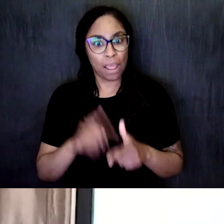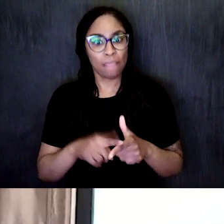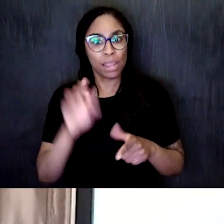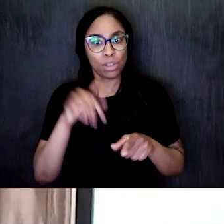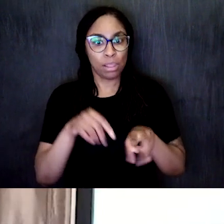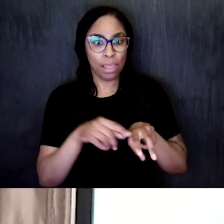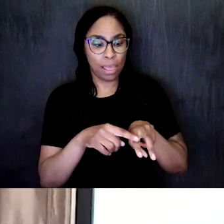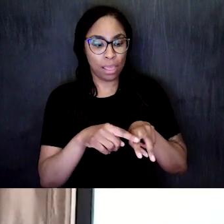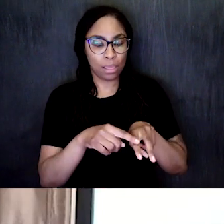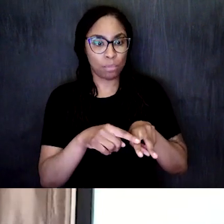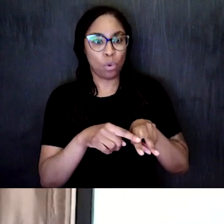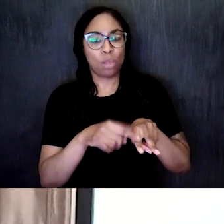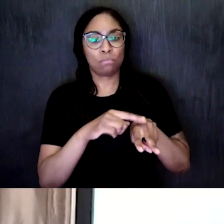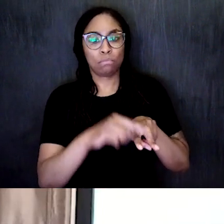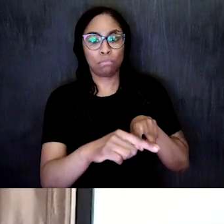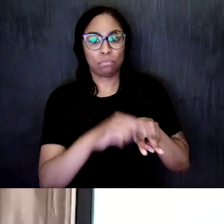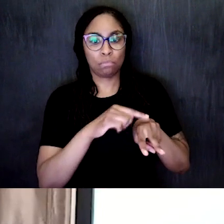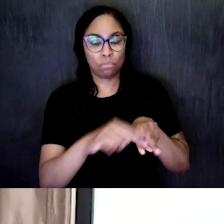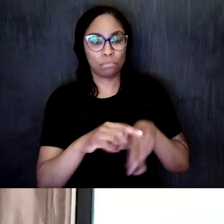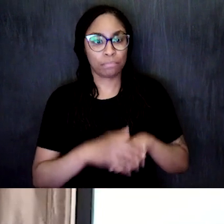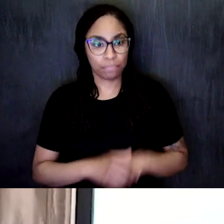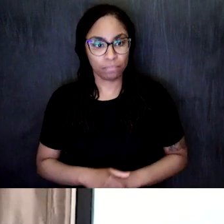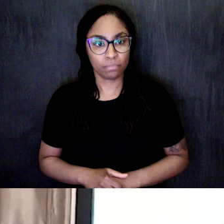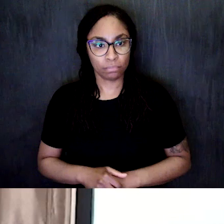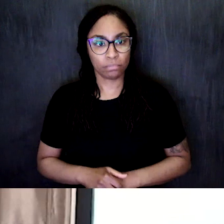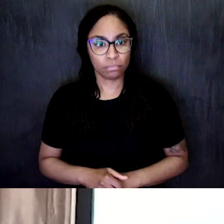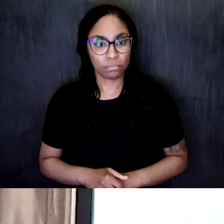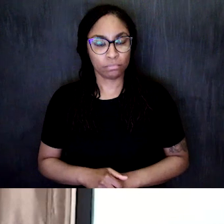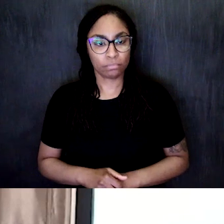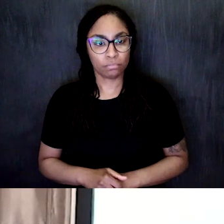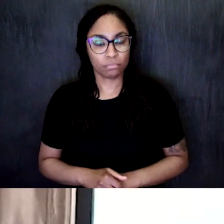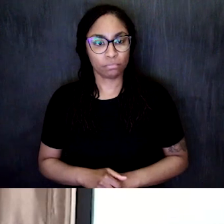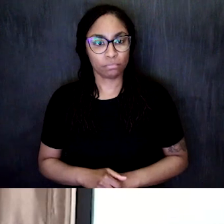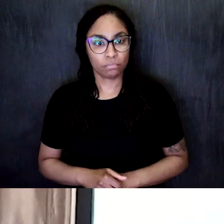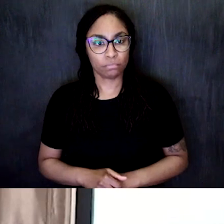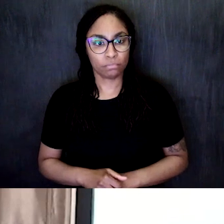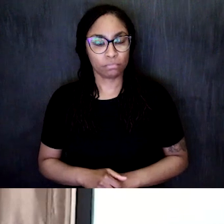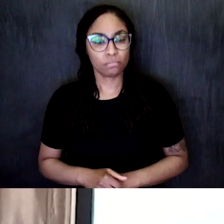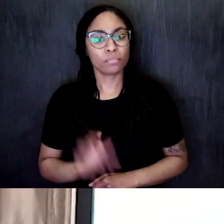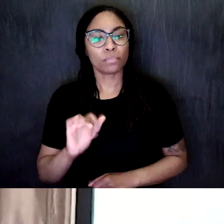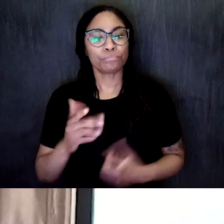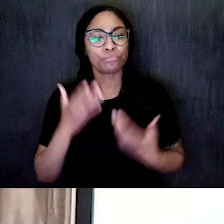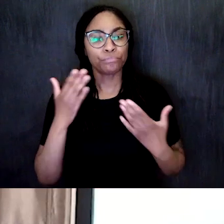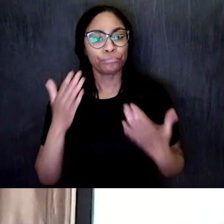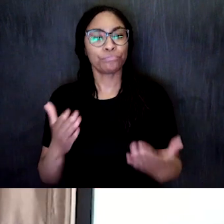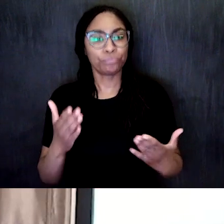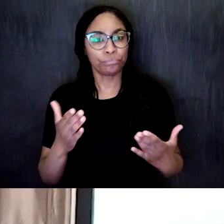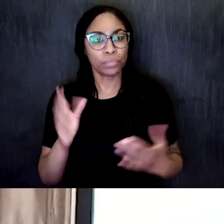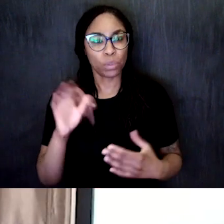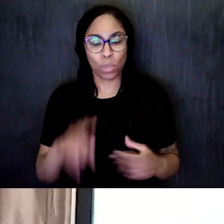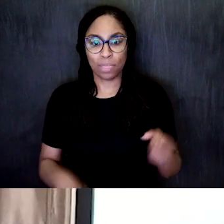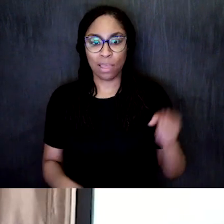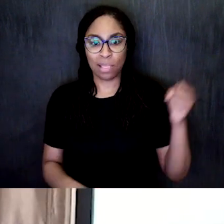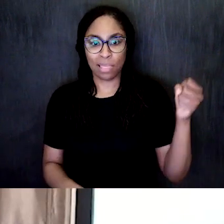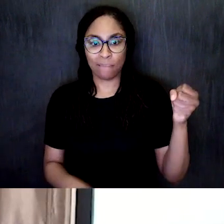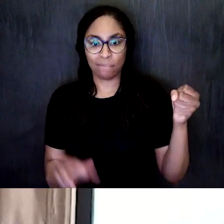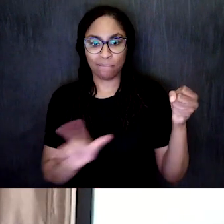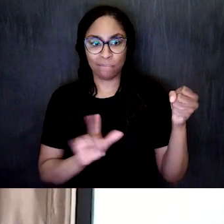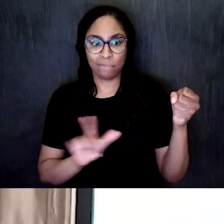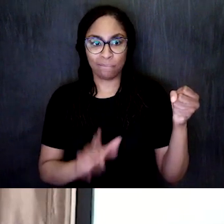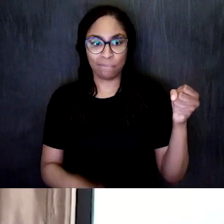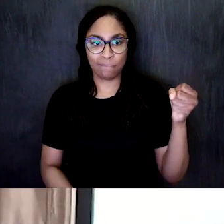bit more at a diagonal. And we're just going to pull into the strap. And we're going to recommend pulling with the left